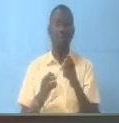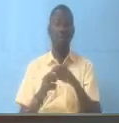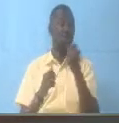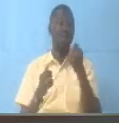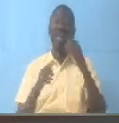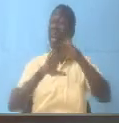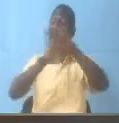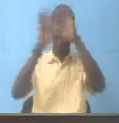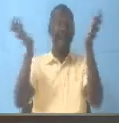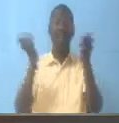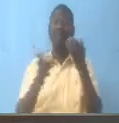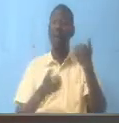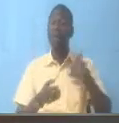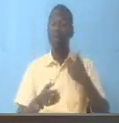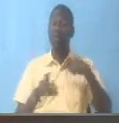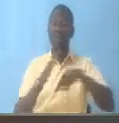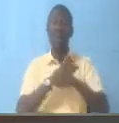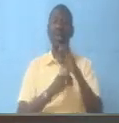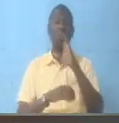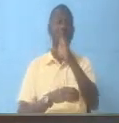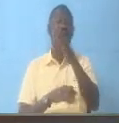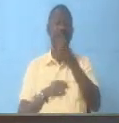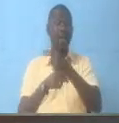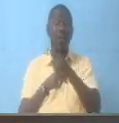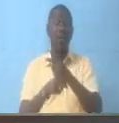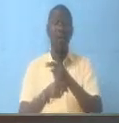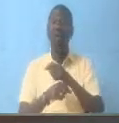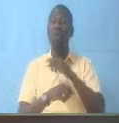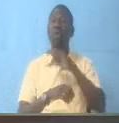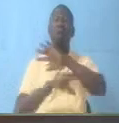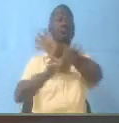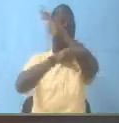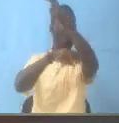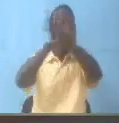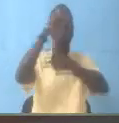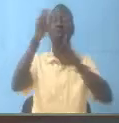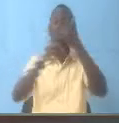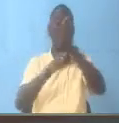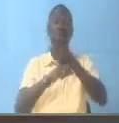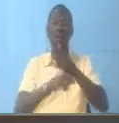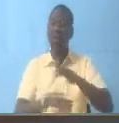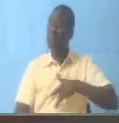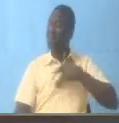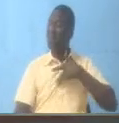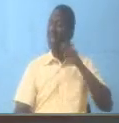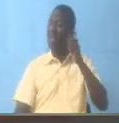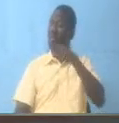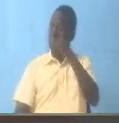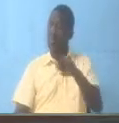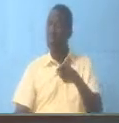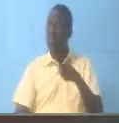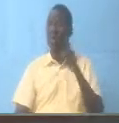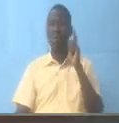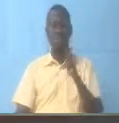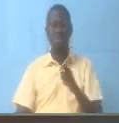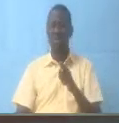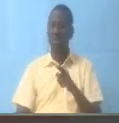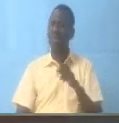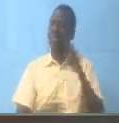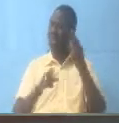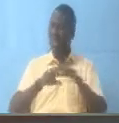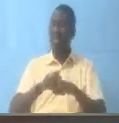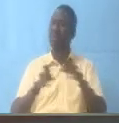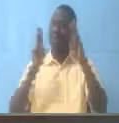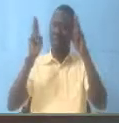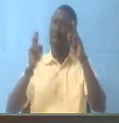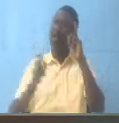in the country and the whole world felt that it was wrong, and it was wrong. So he ought to have done something, but he was